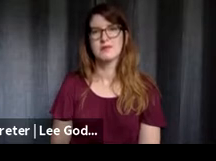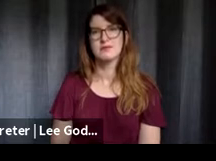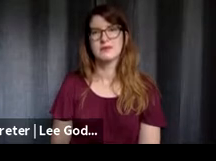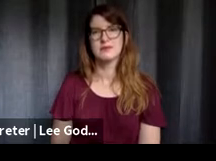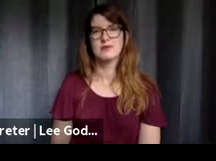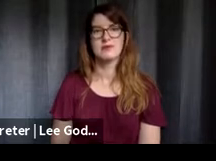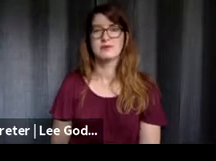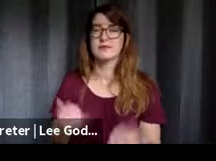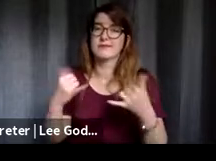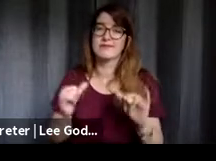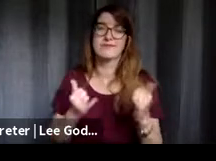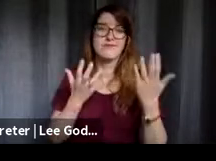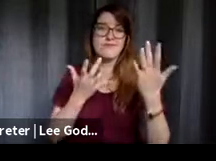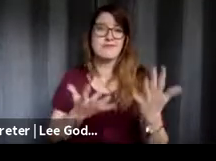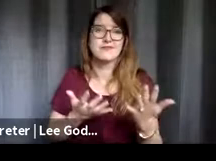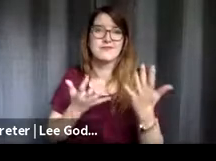You're still